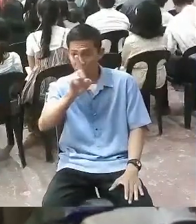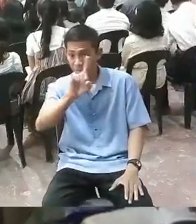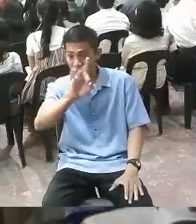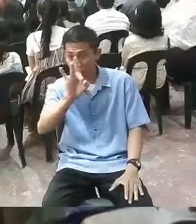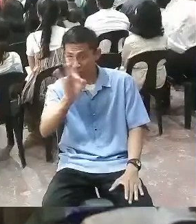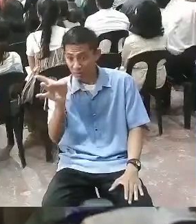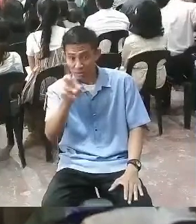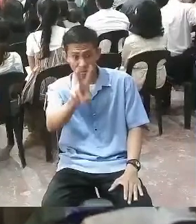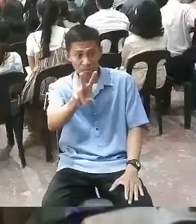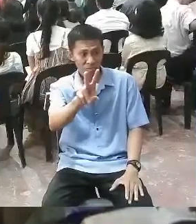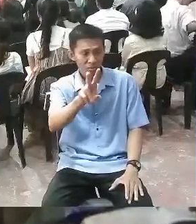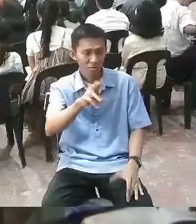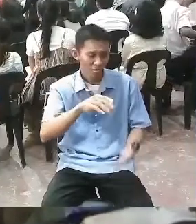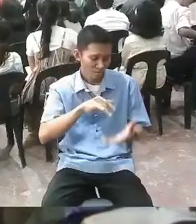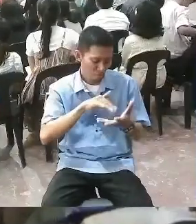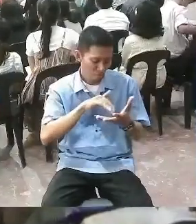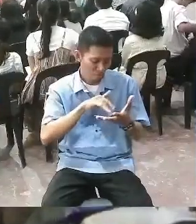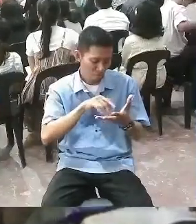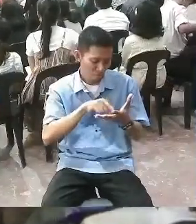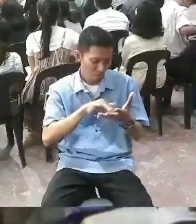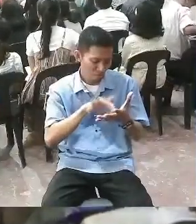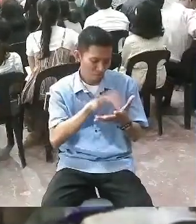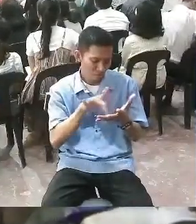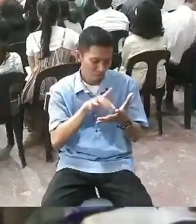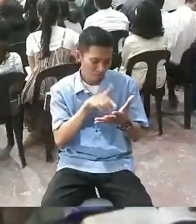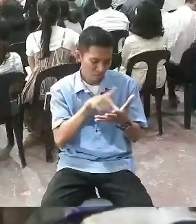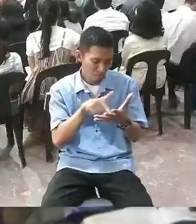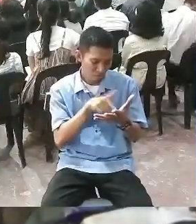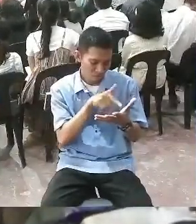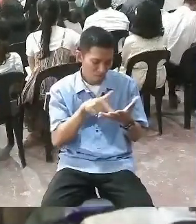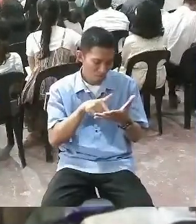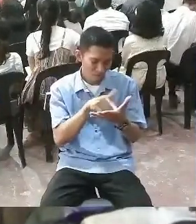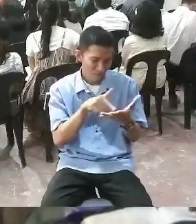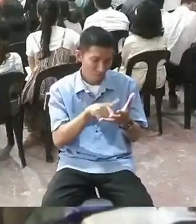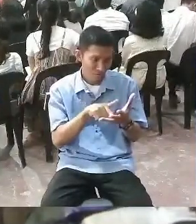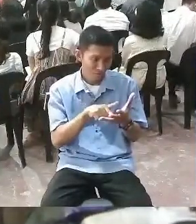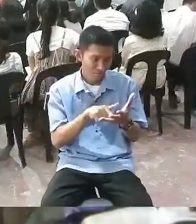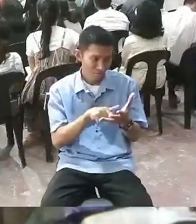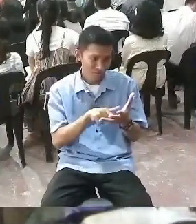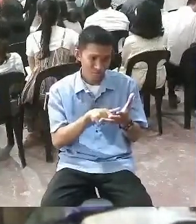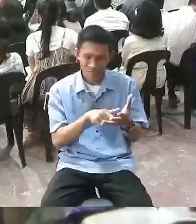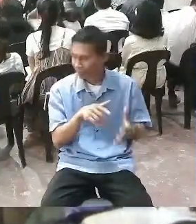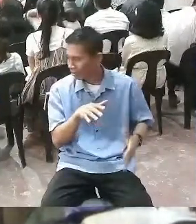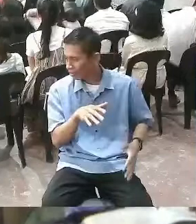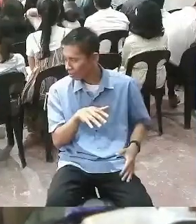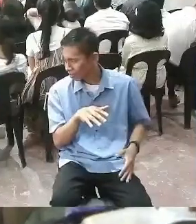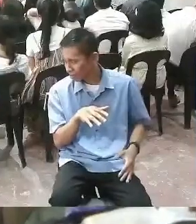and I was thinking like this. See if you agree with me.